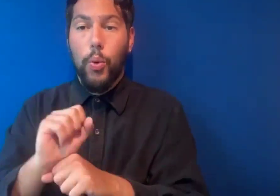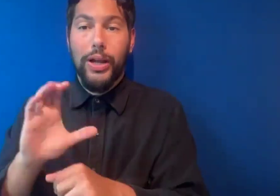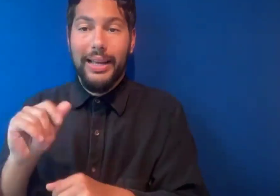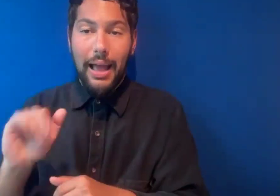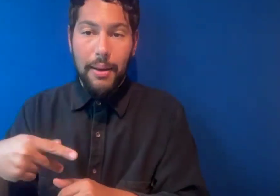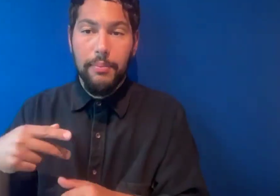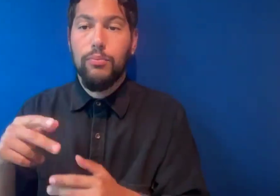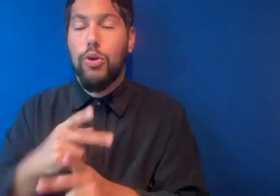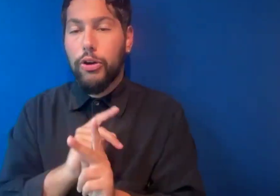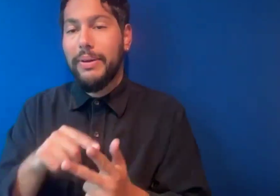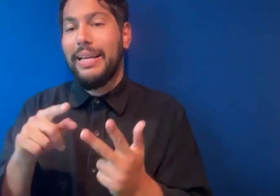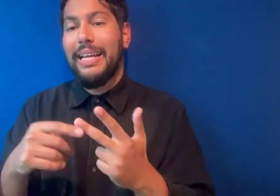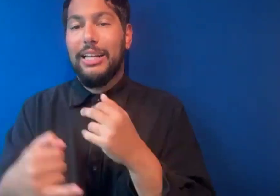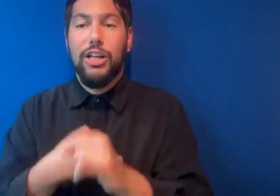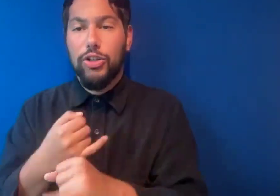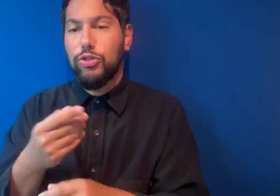International Trade Loan Program.